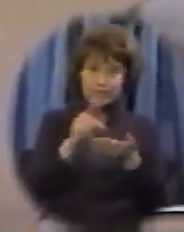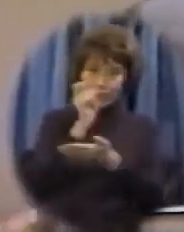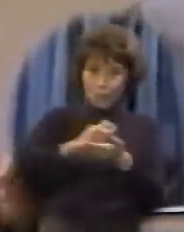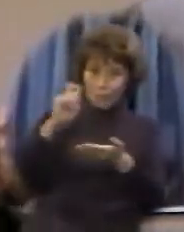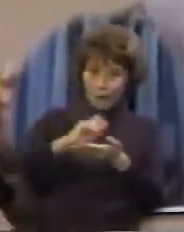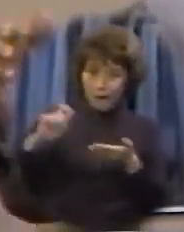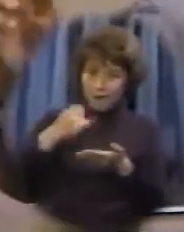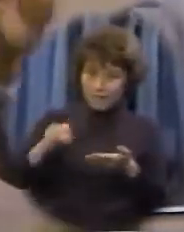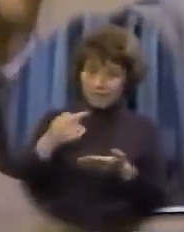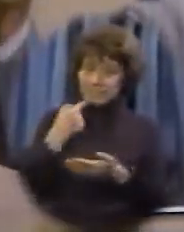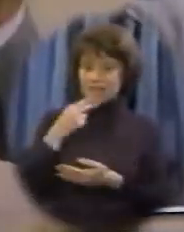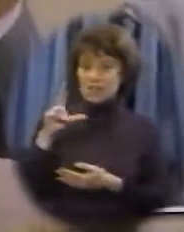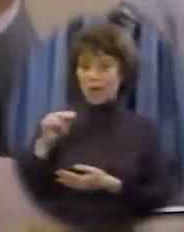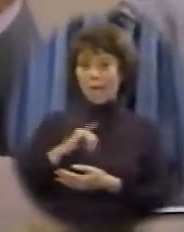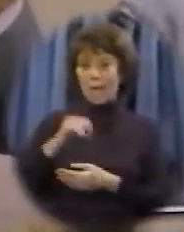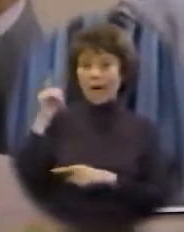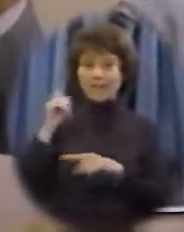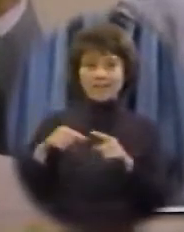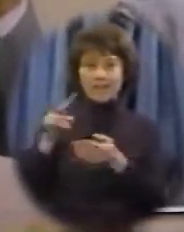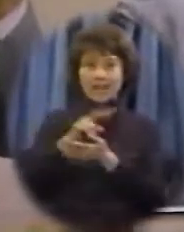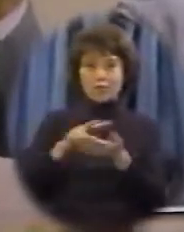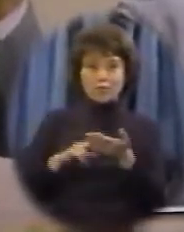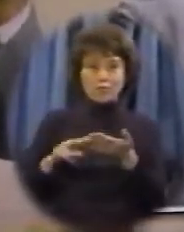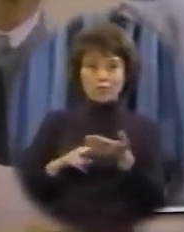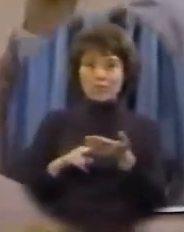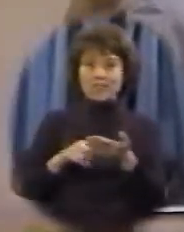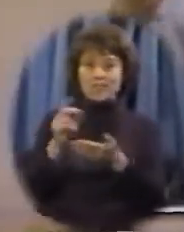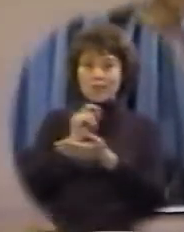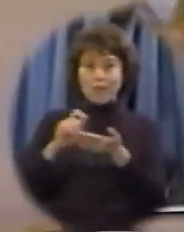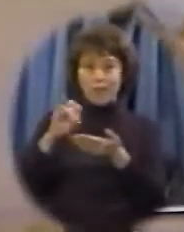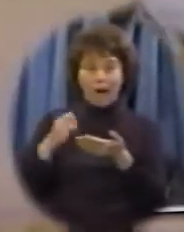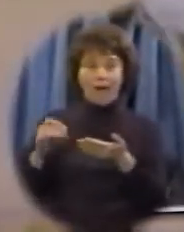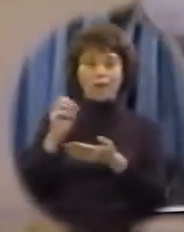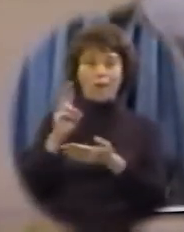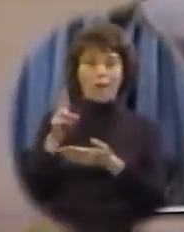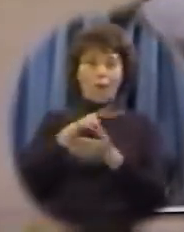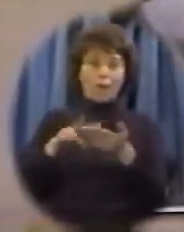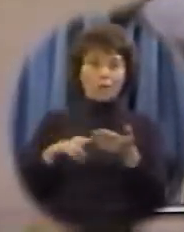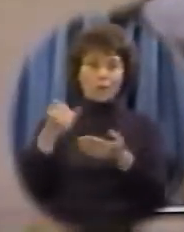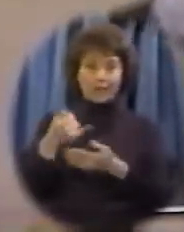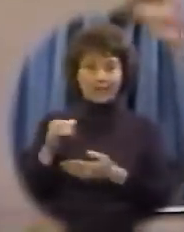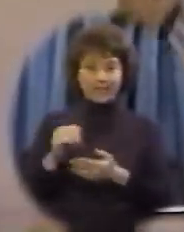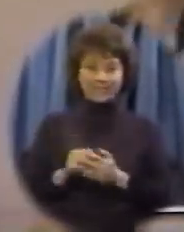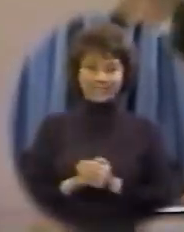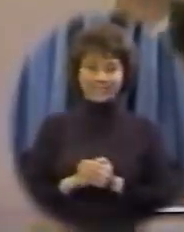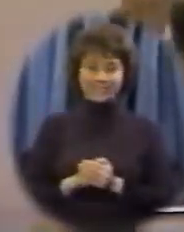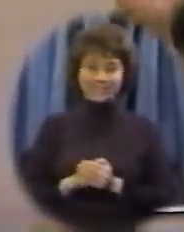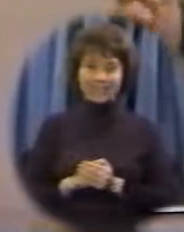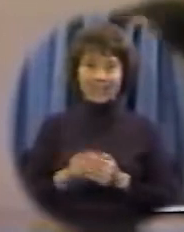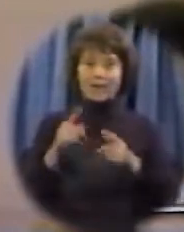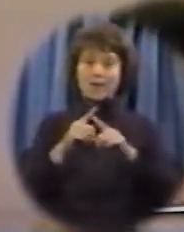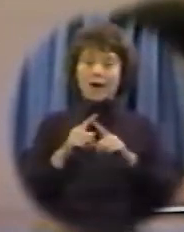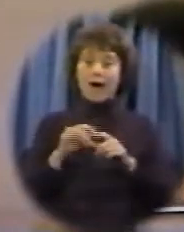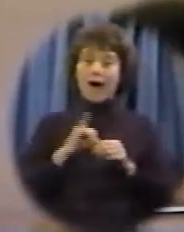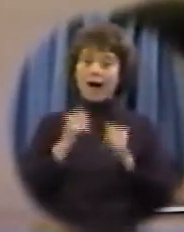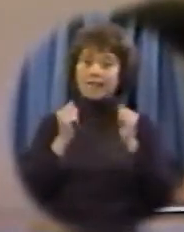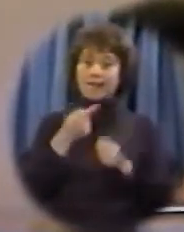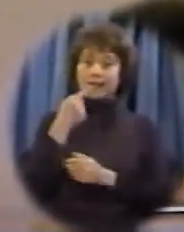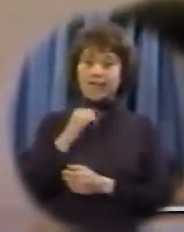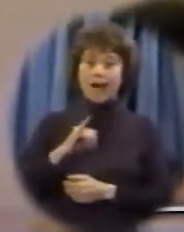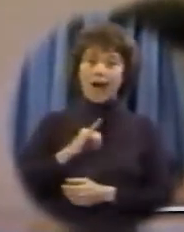I'm going to say this. You're not supposed to be dogmatic, you know, but I'm going to dogmatically say that I know there is a